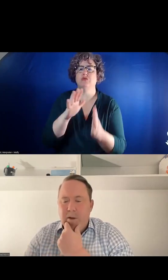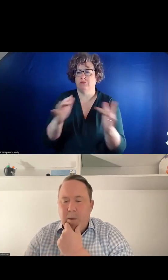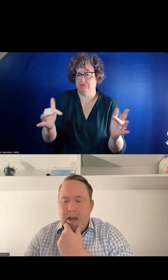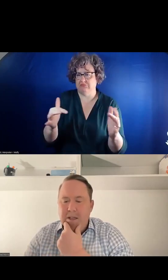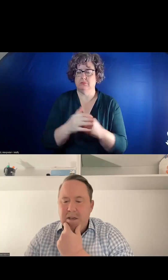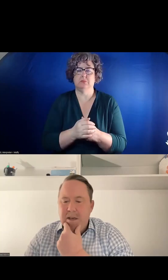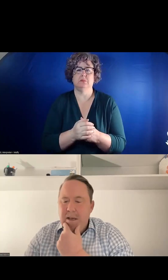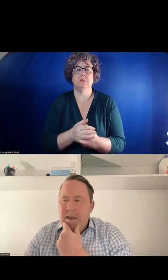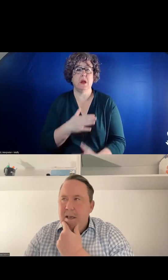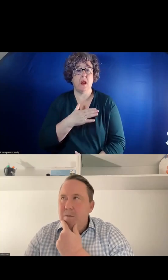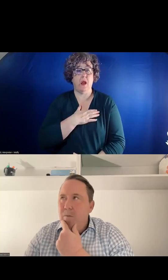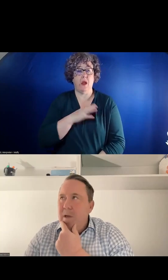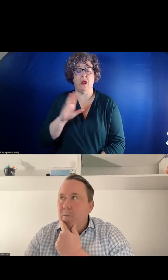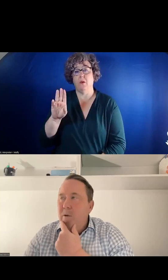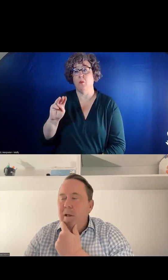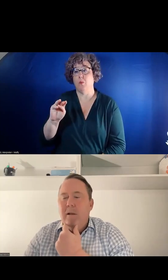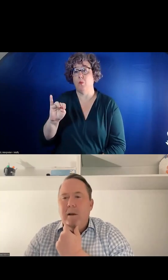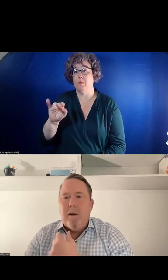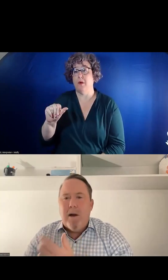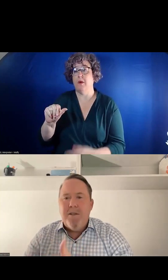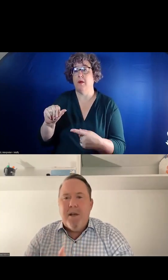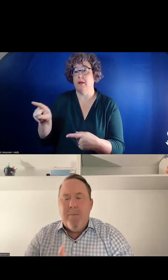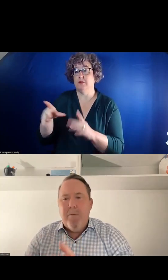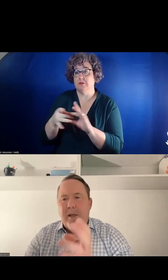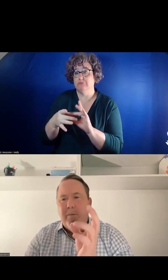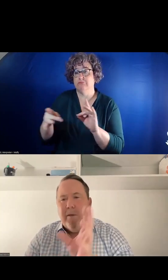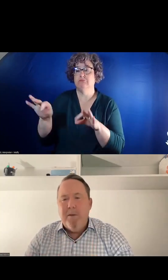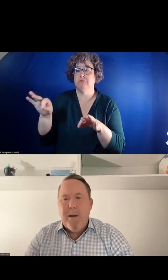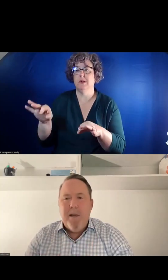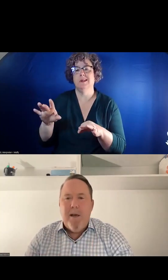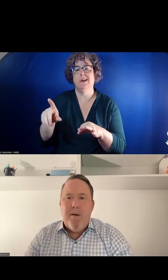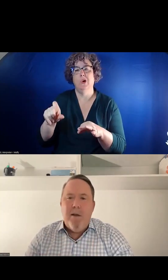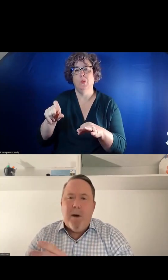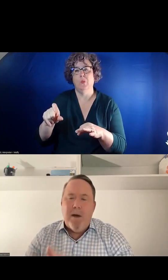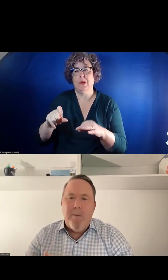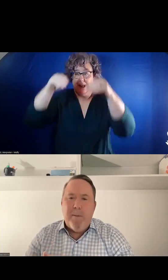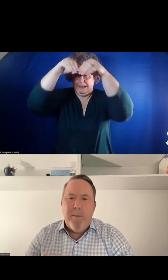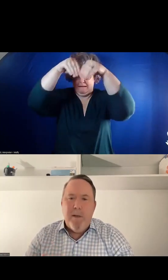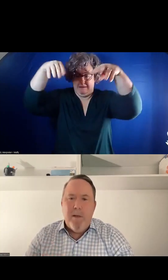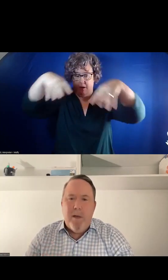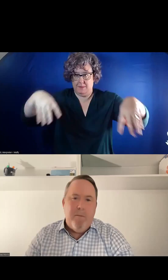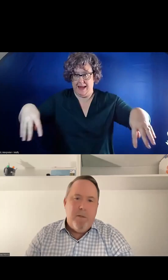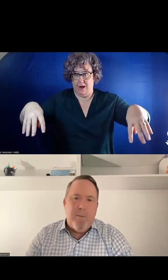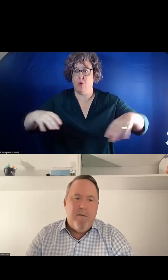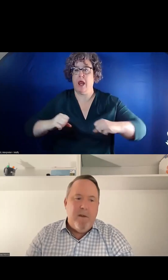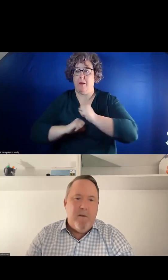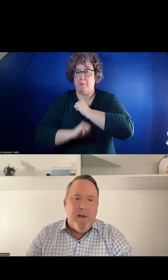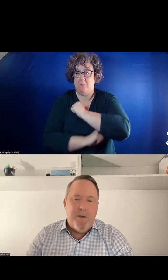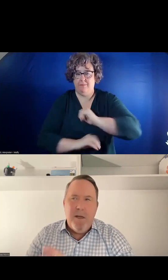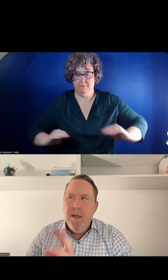of what Maya said, it's been really clear across time that we need both a top-down and a bottom-up type